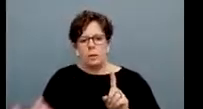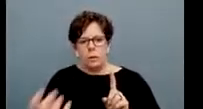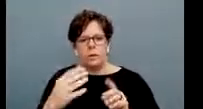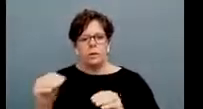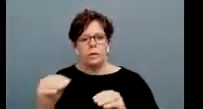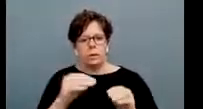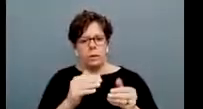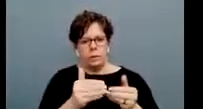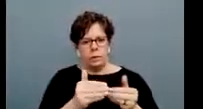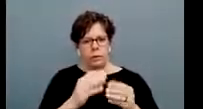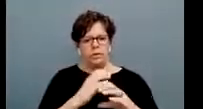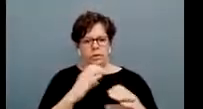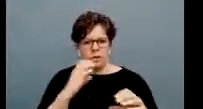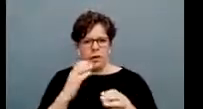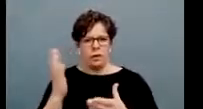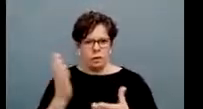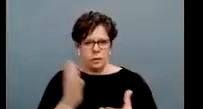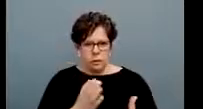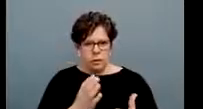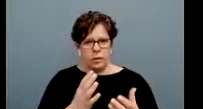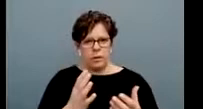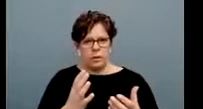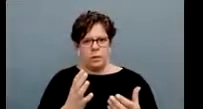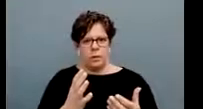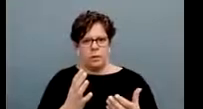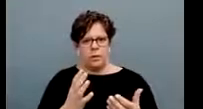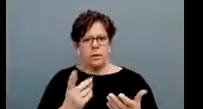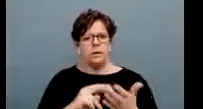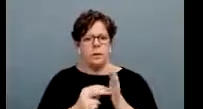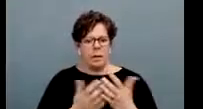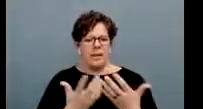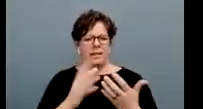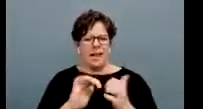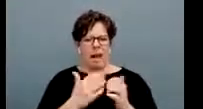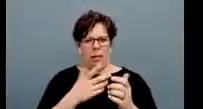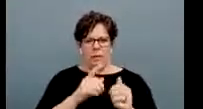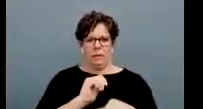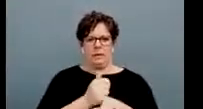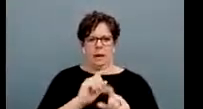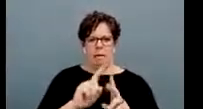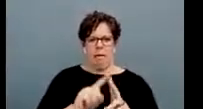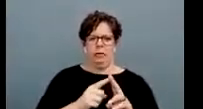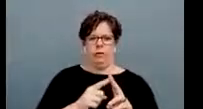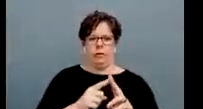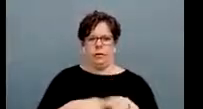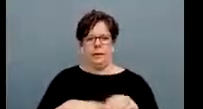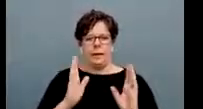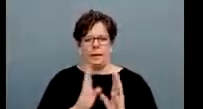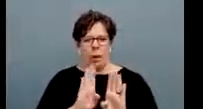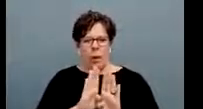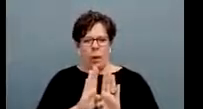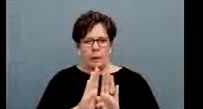seeing now is what they covered that removal with. And then this very narrow door that we're facing is